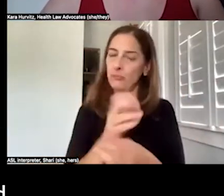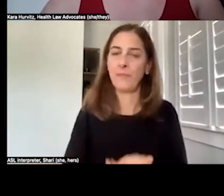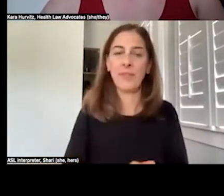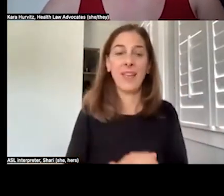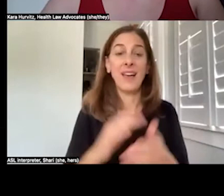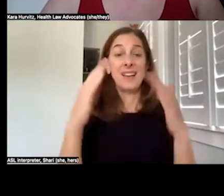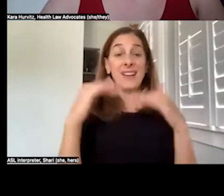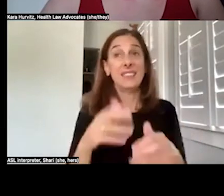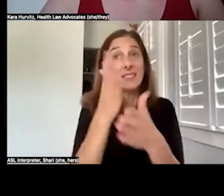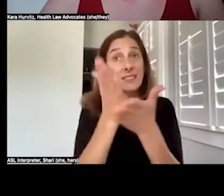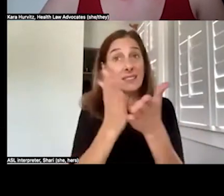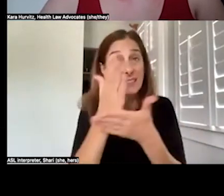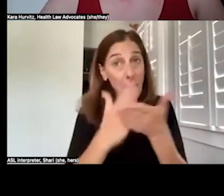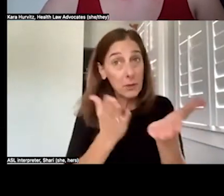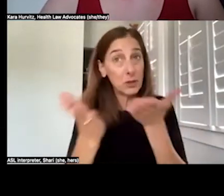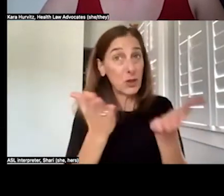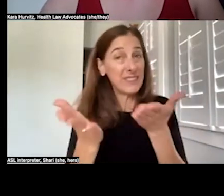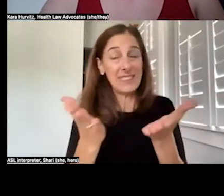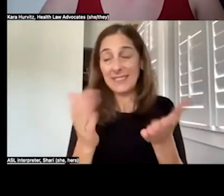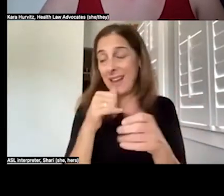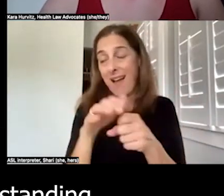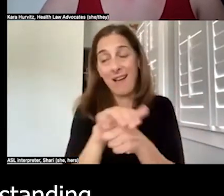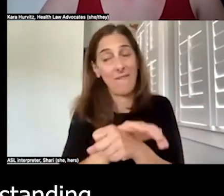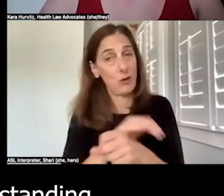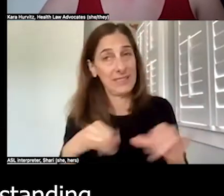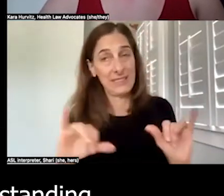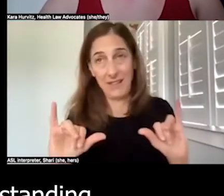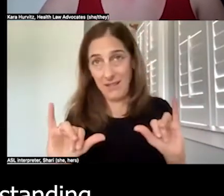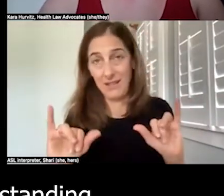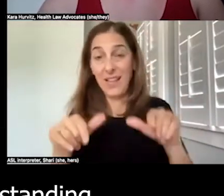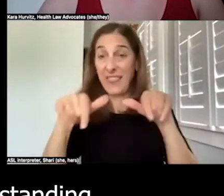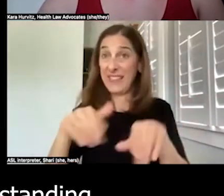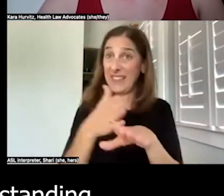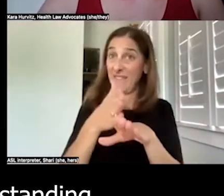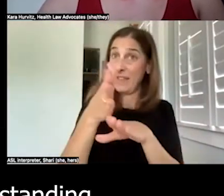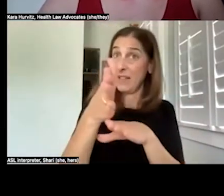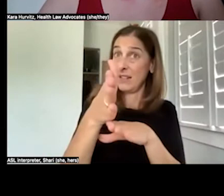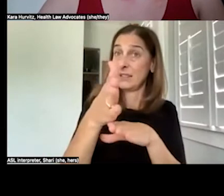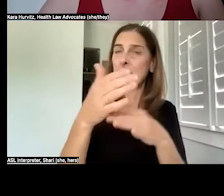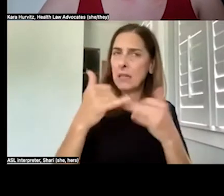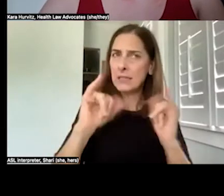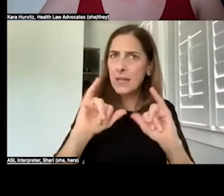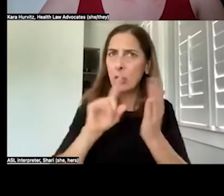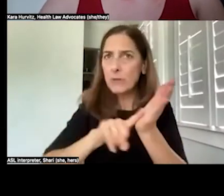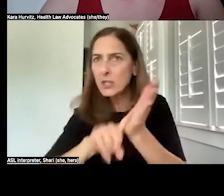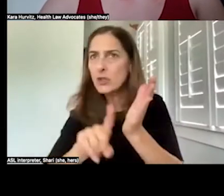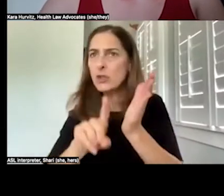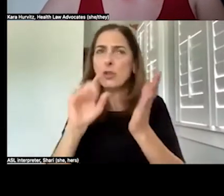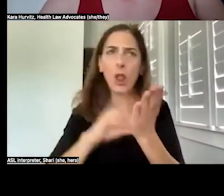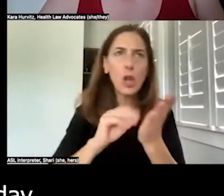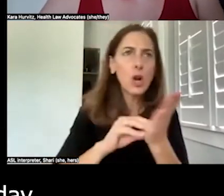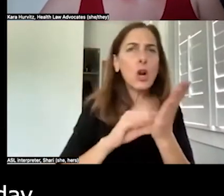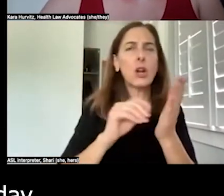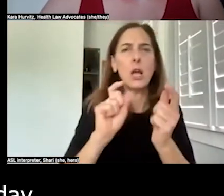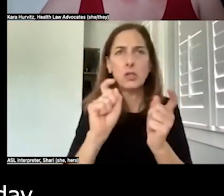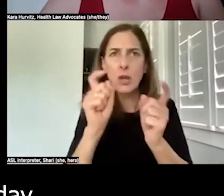covered at this point in time. This is an evolving field. We are developing a better understanding of what people need in order to